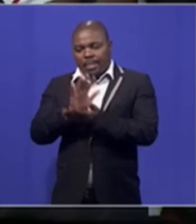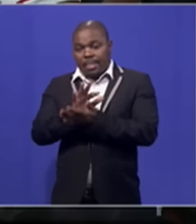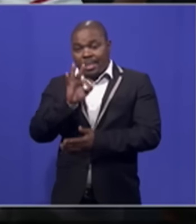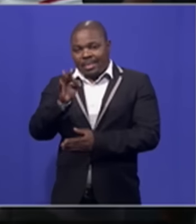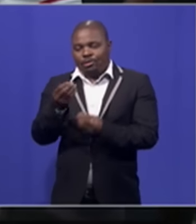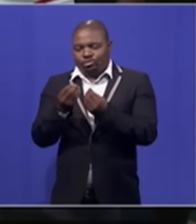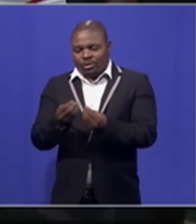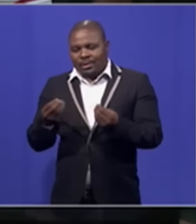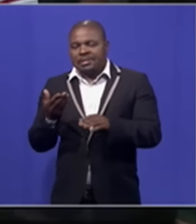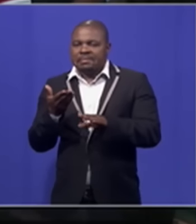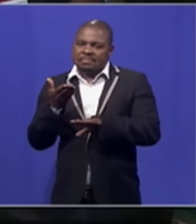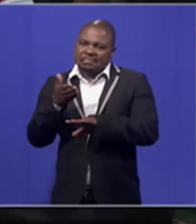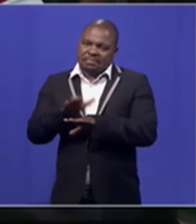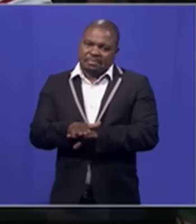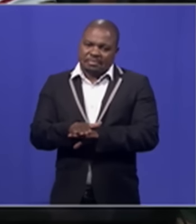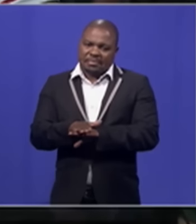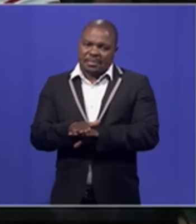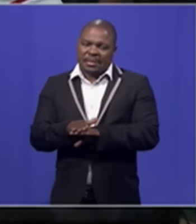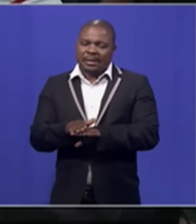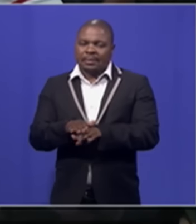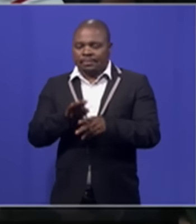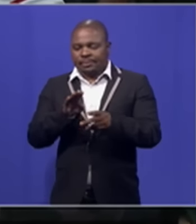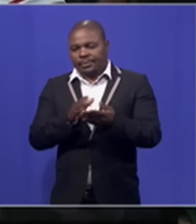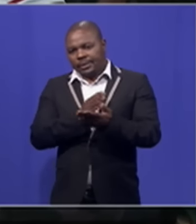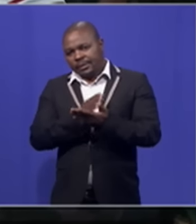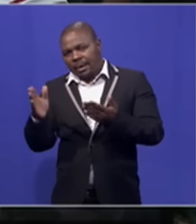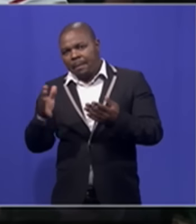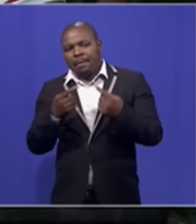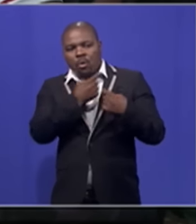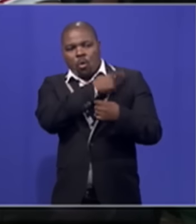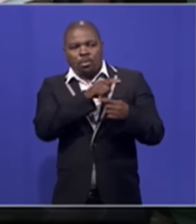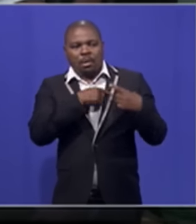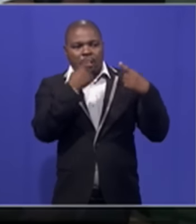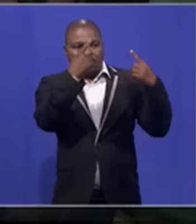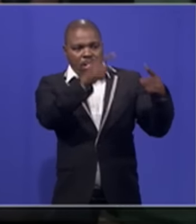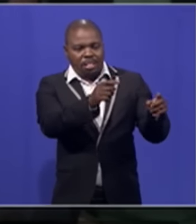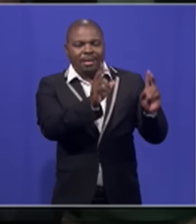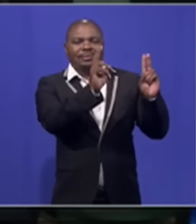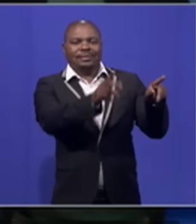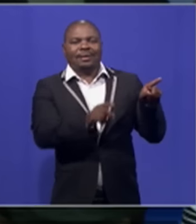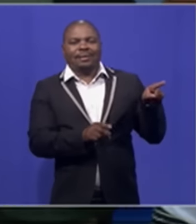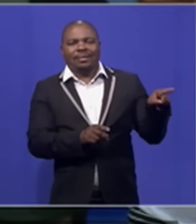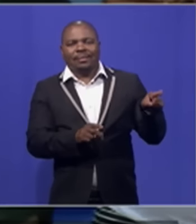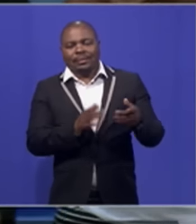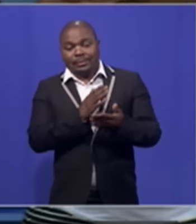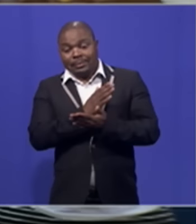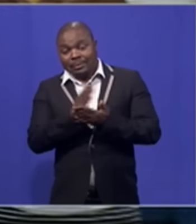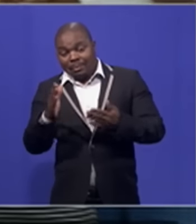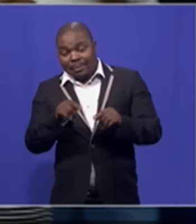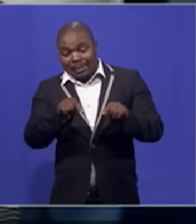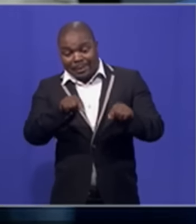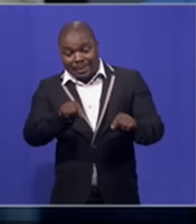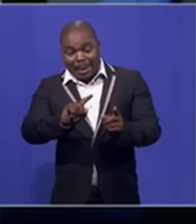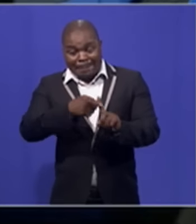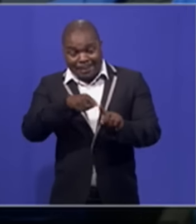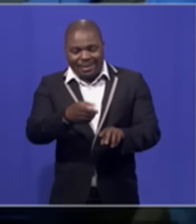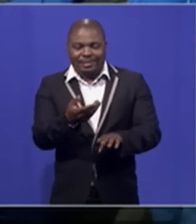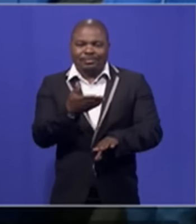ba ile ba hlokofala re tseba ba bang ba ile ba hlokofala sepetlele ba bang bona ba hlokofelletse mo